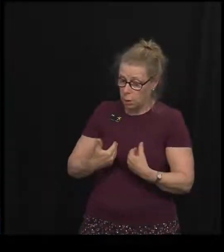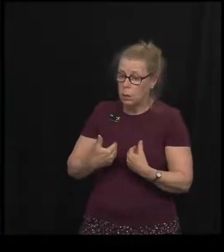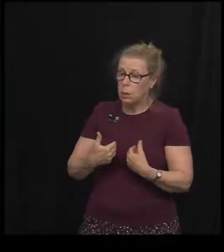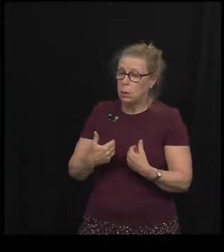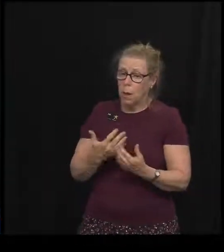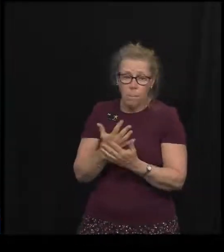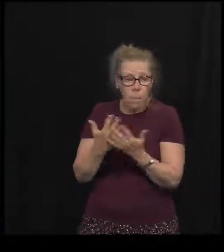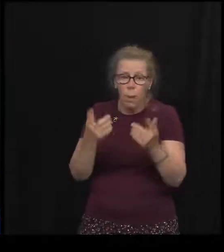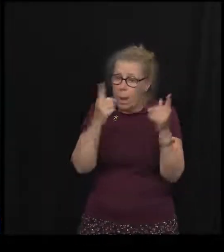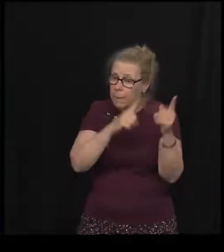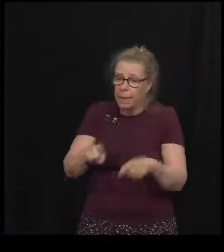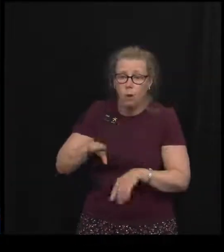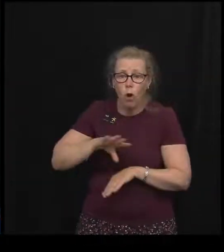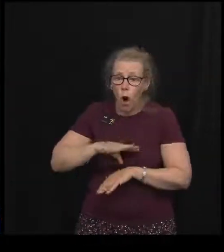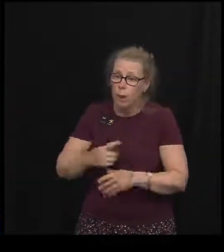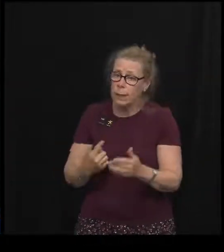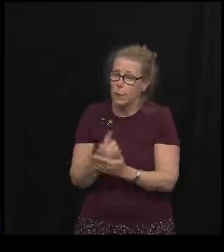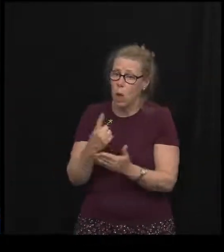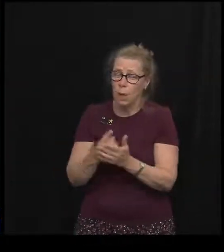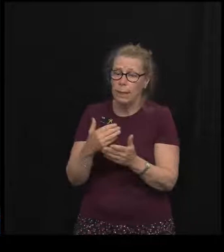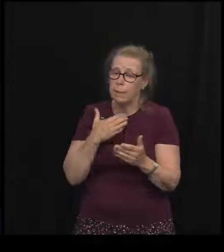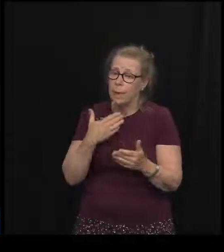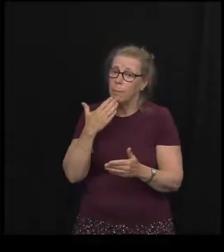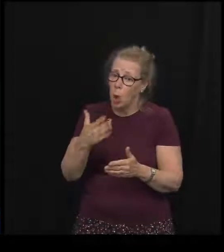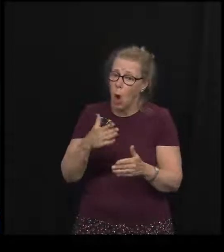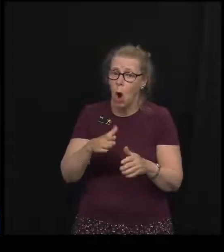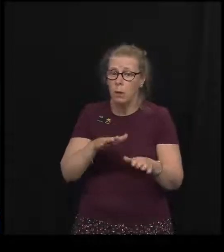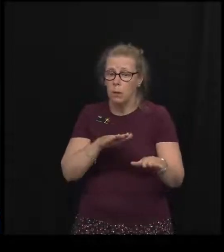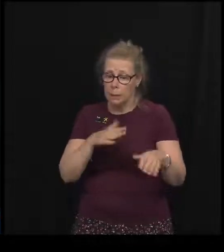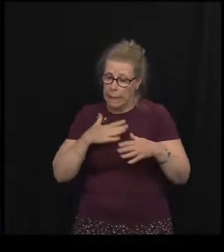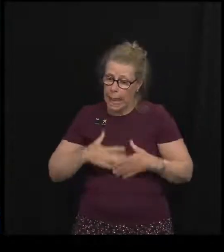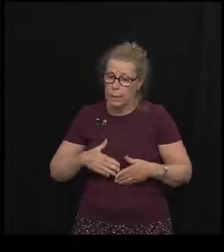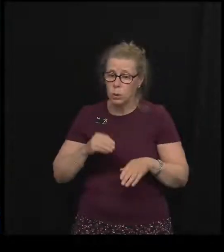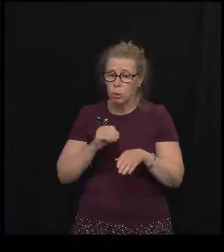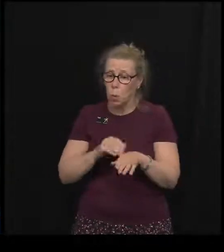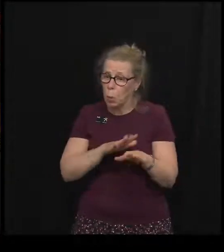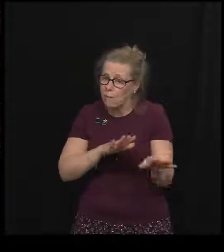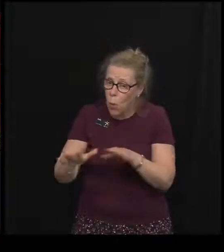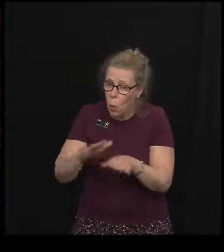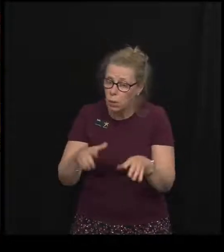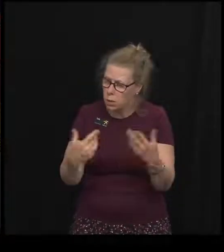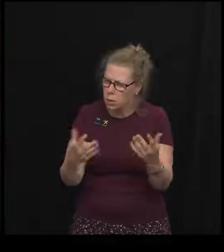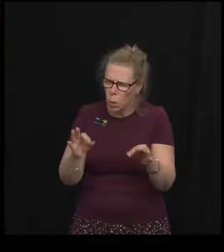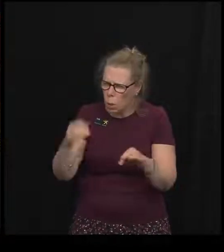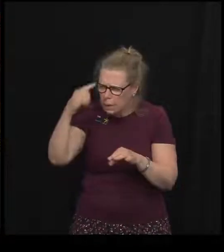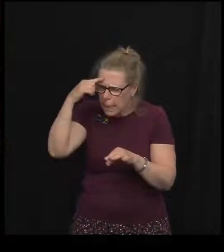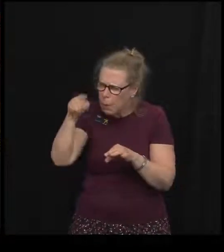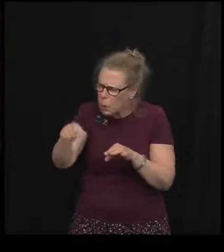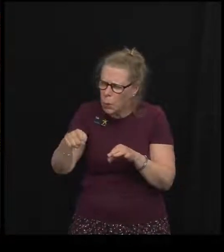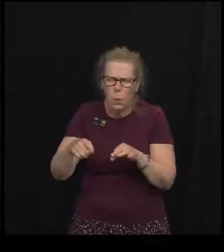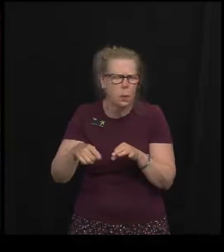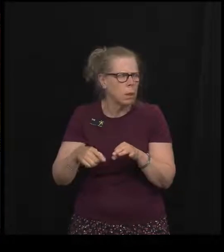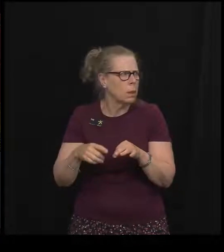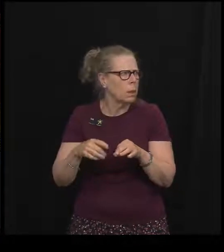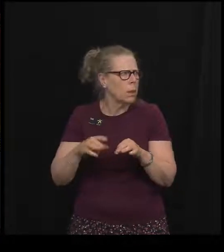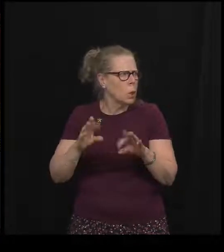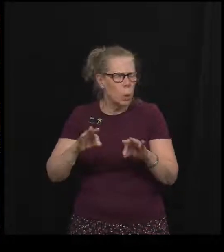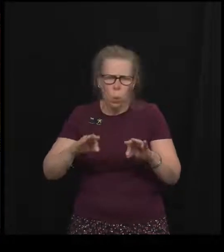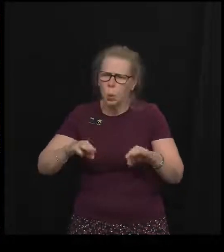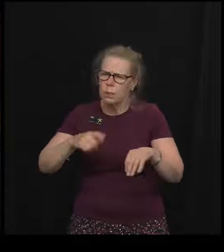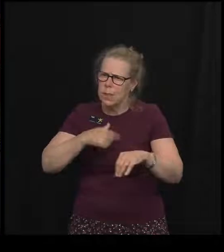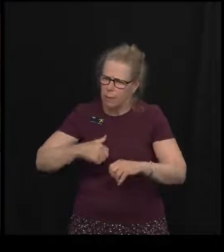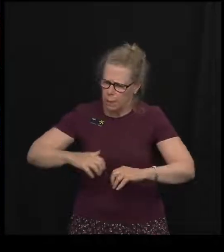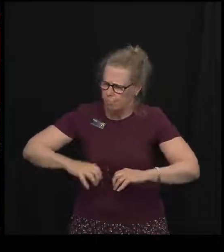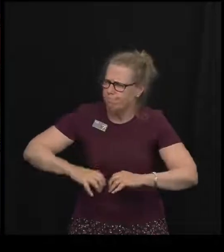world, they don't have access to decent health care. Any thoughts on that? I mean, building the system, really, to